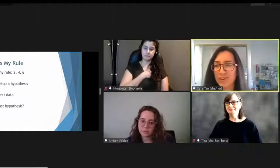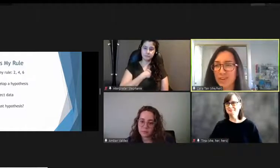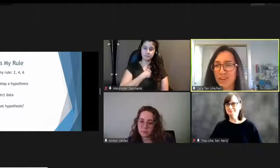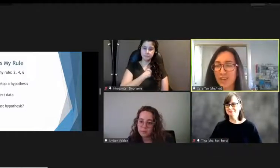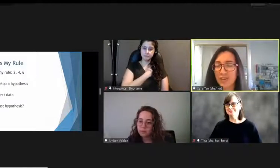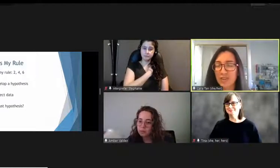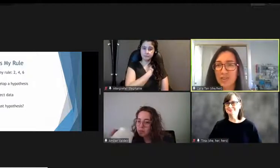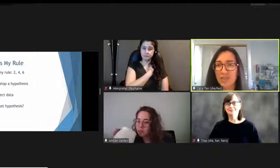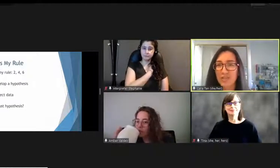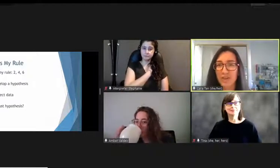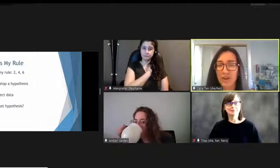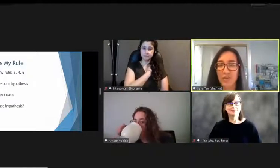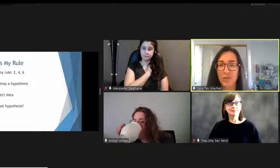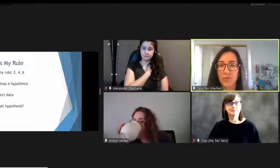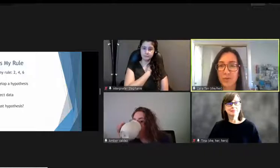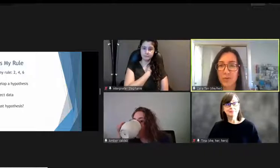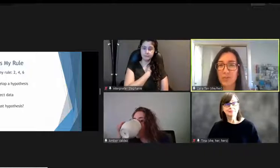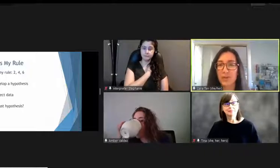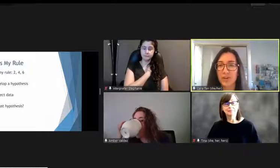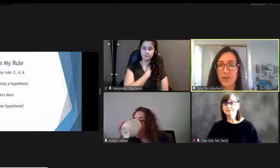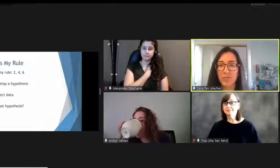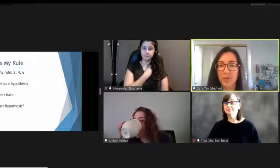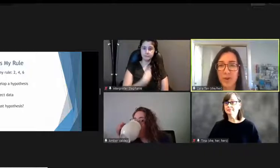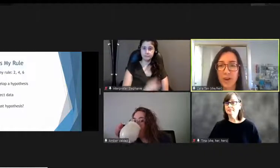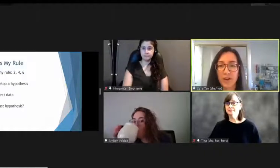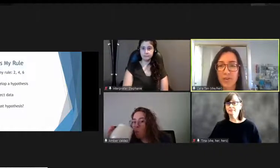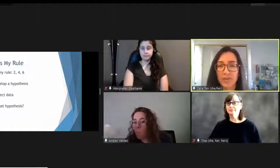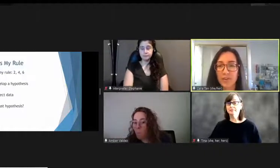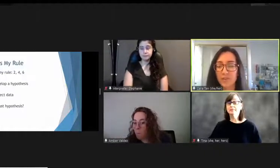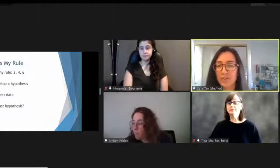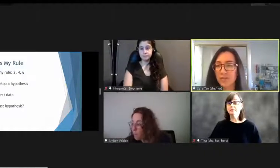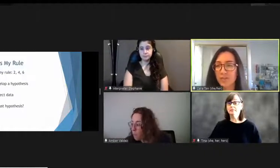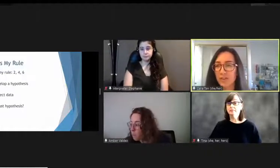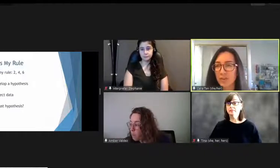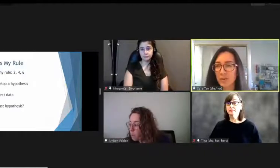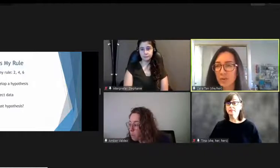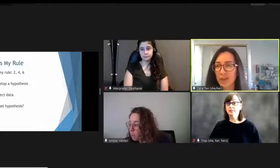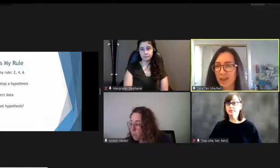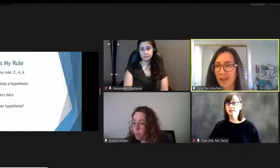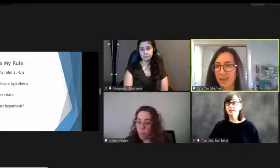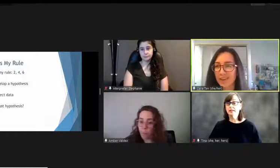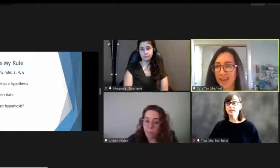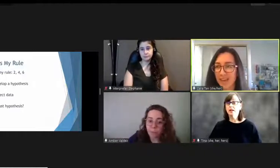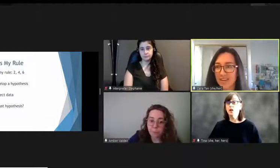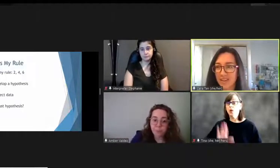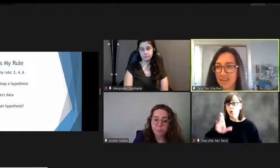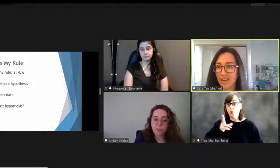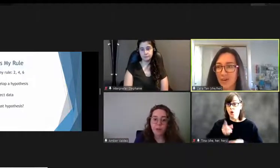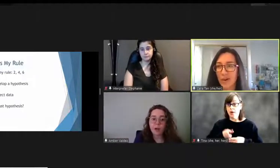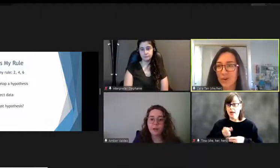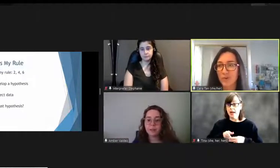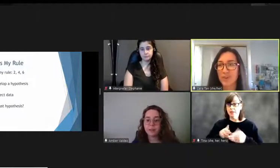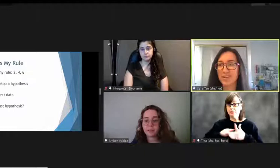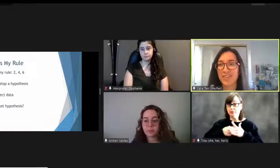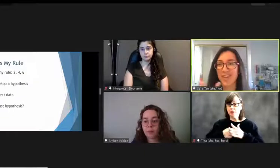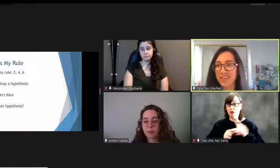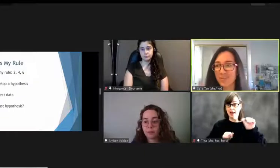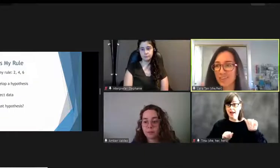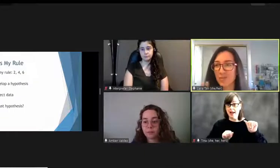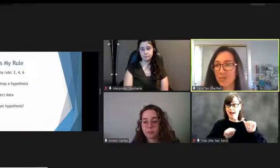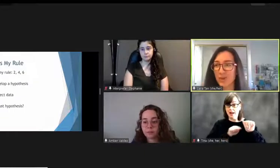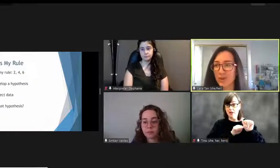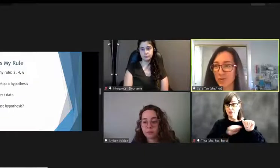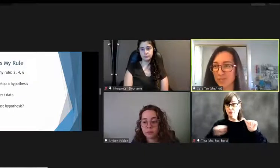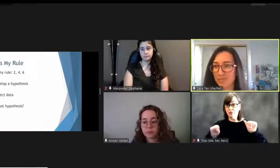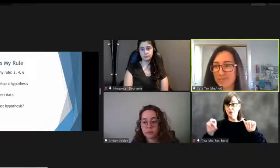your name is your preferred name that you have, if it starts between A and N, go ahead and put in a second set